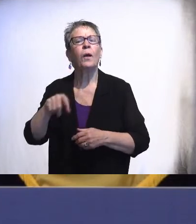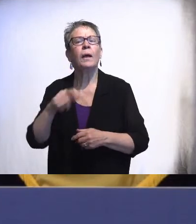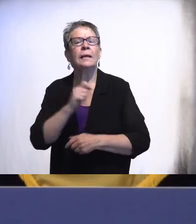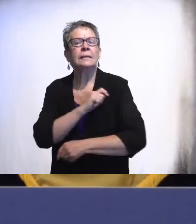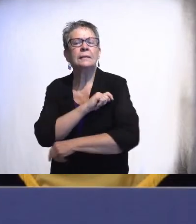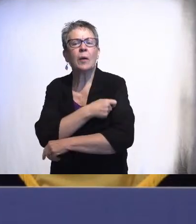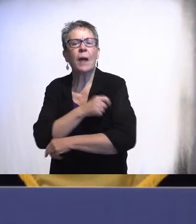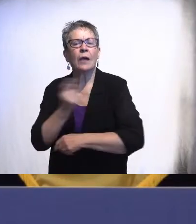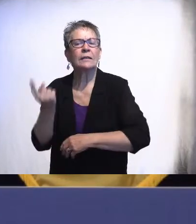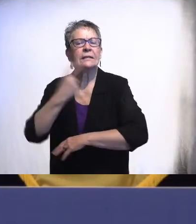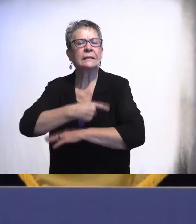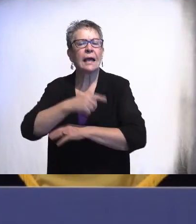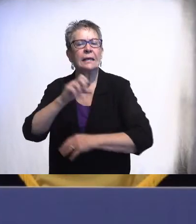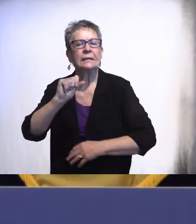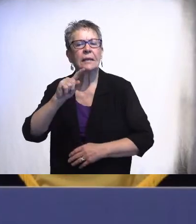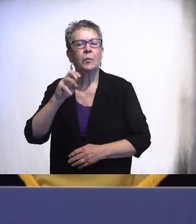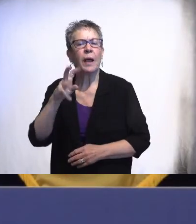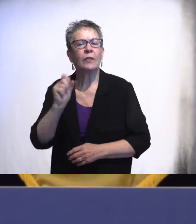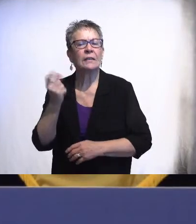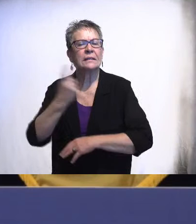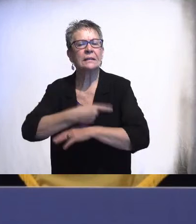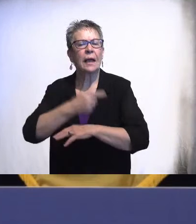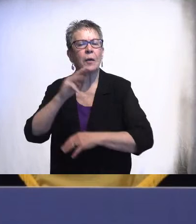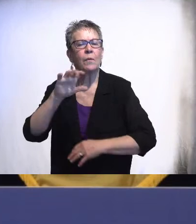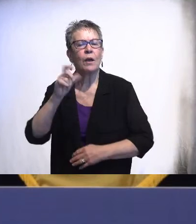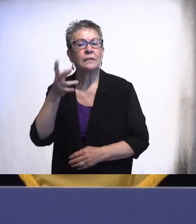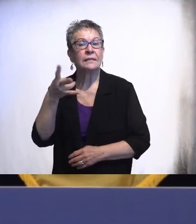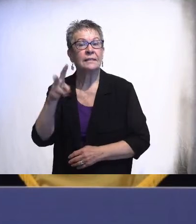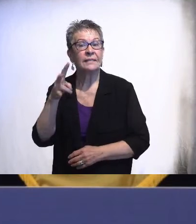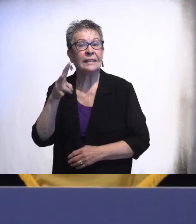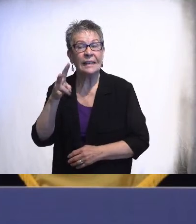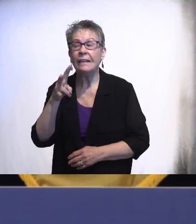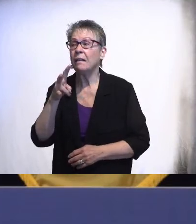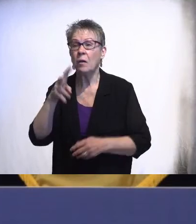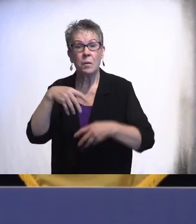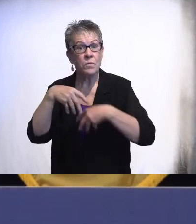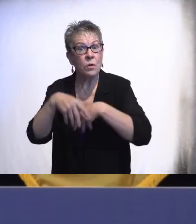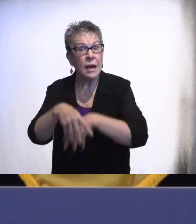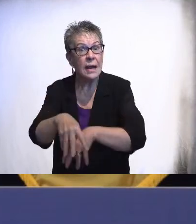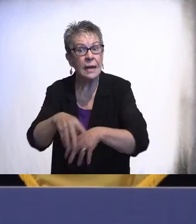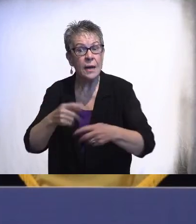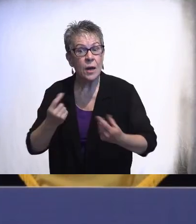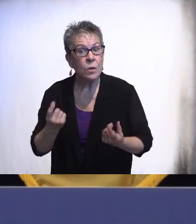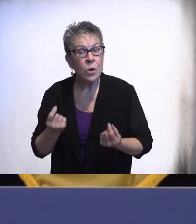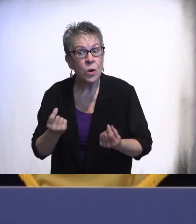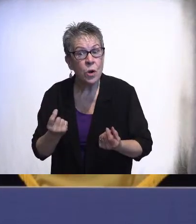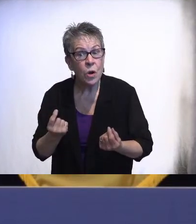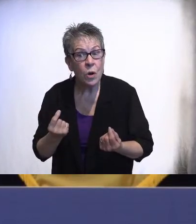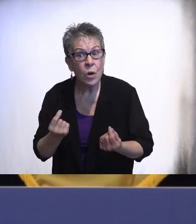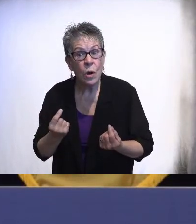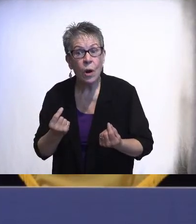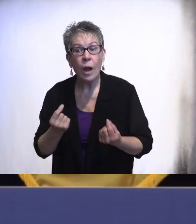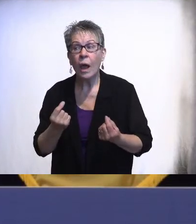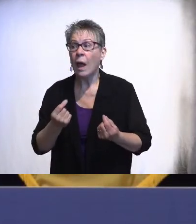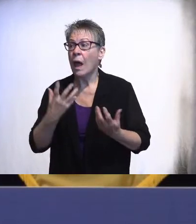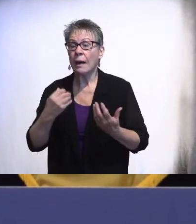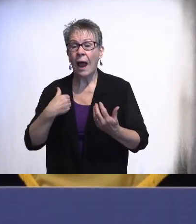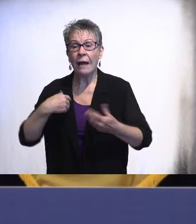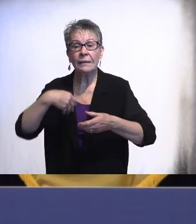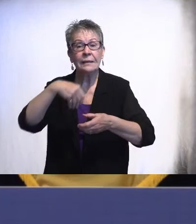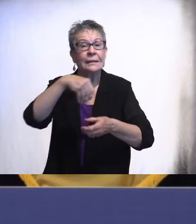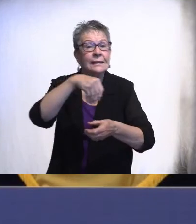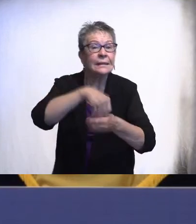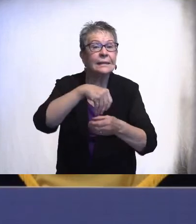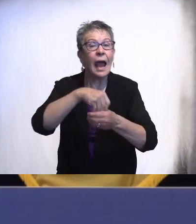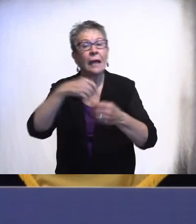in March, and also the occasional indoor celebration that you may be attending and others as well.